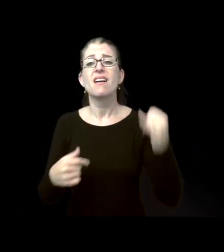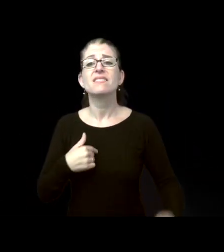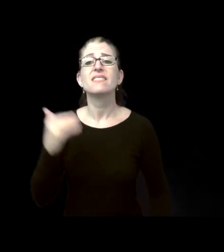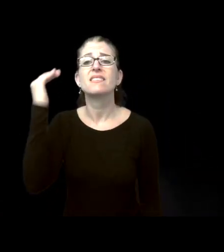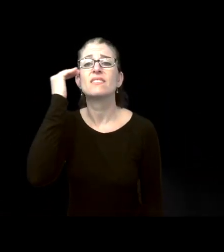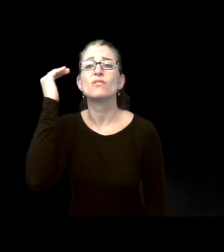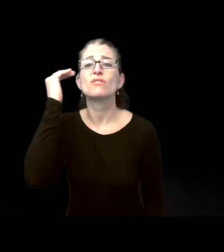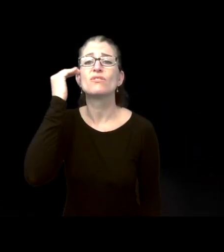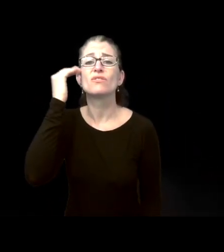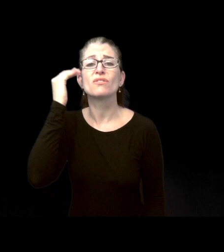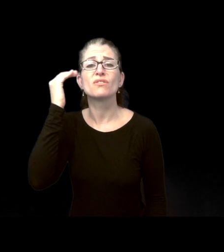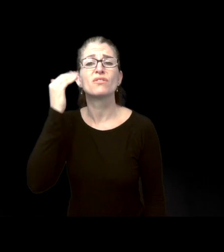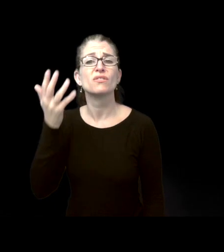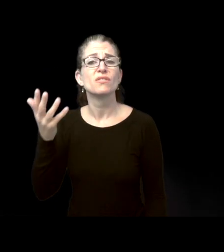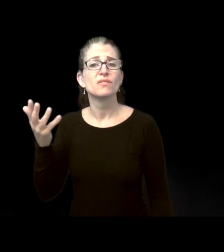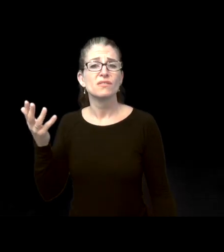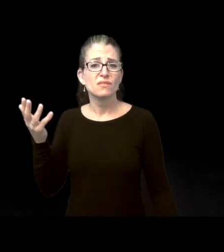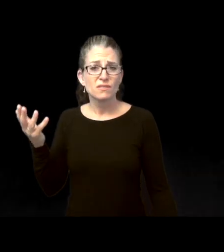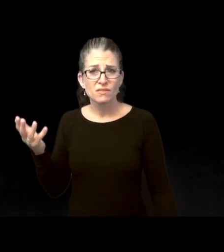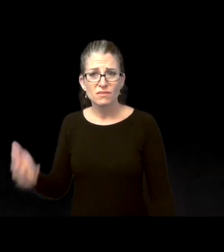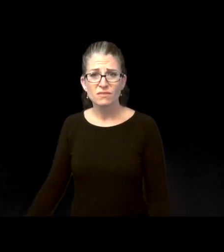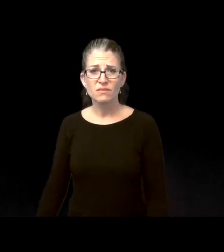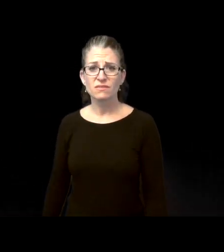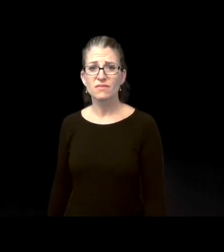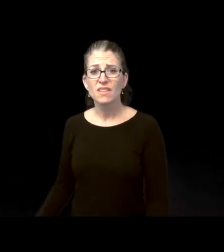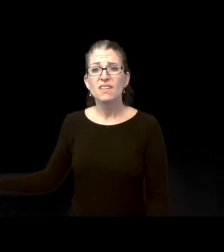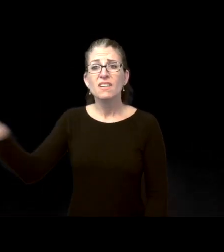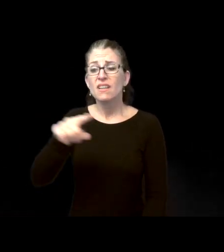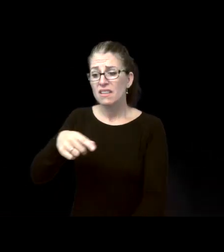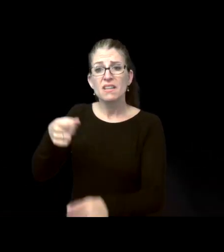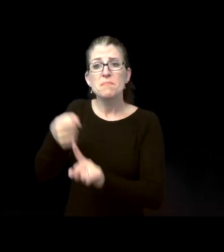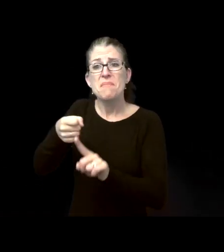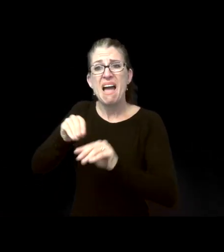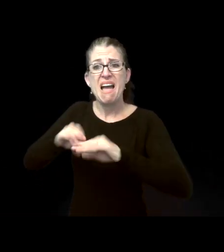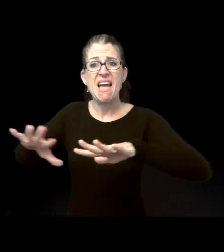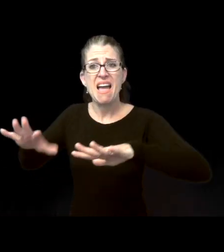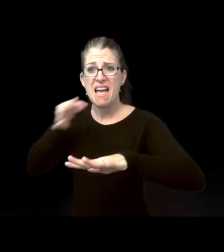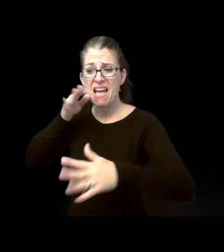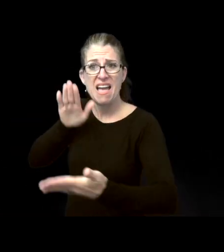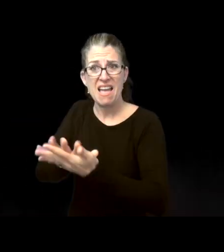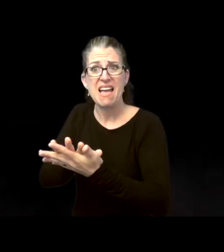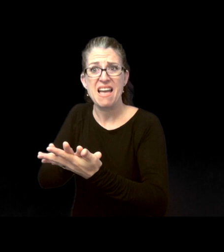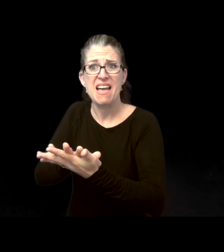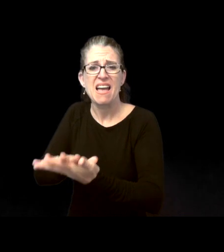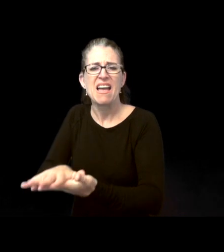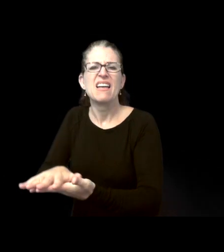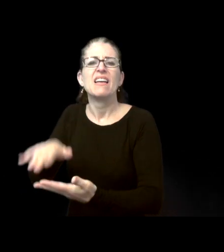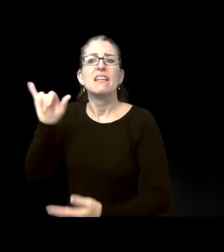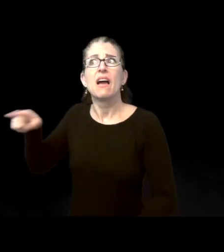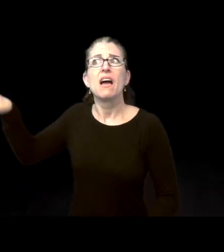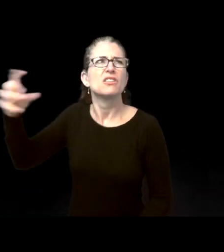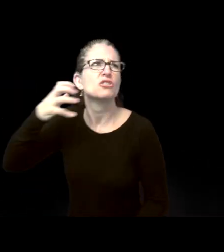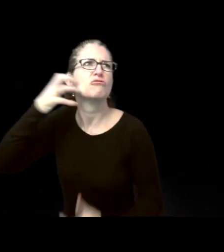come. And the last thing I hear as the impact grows